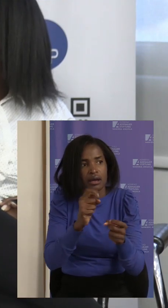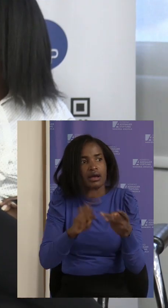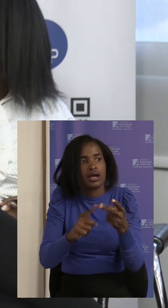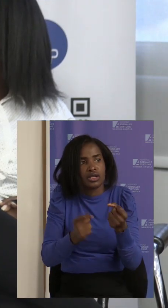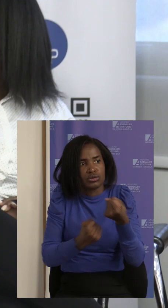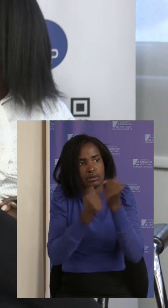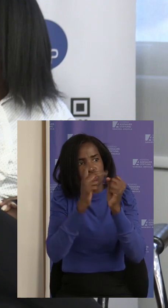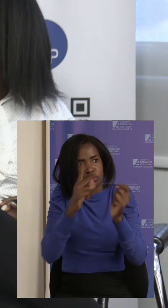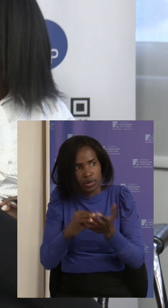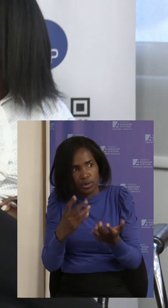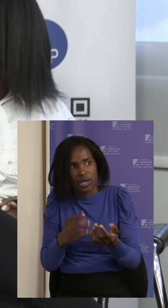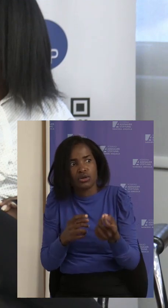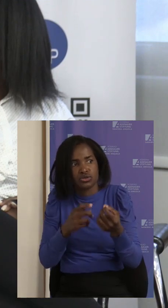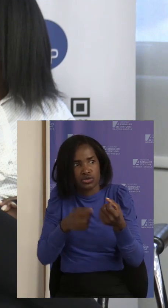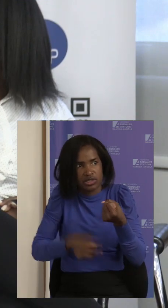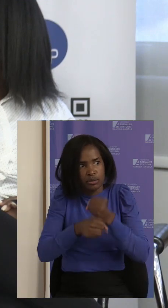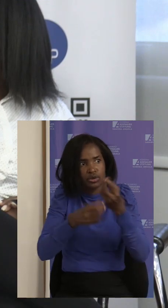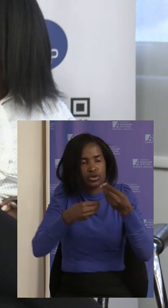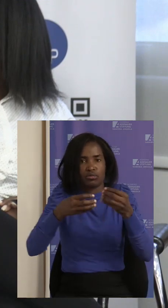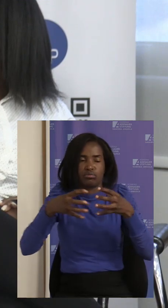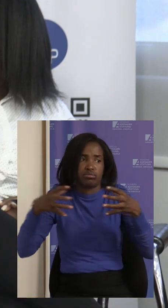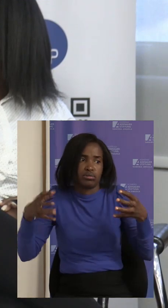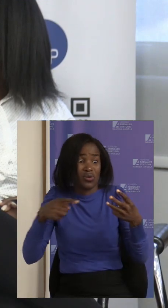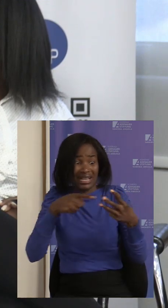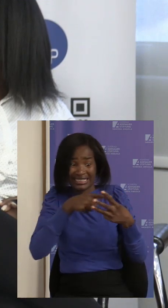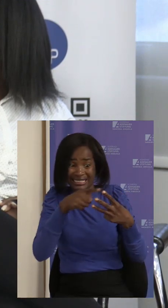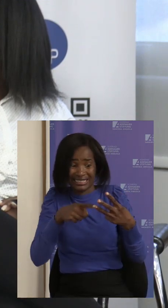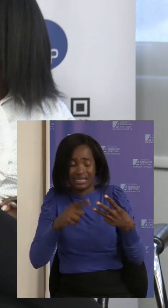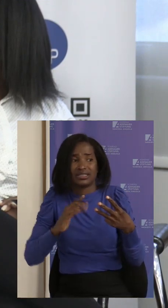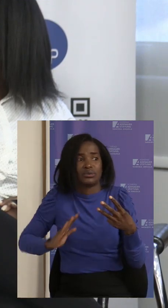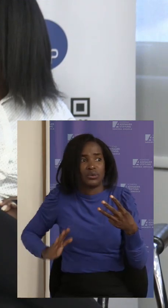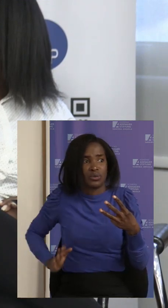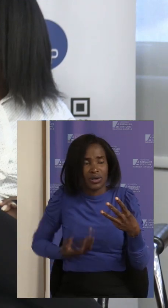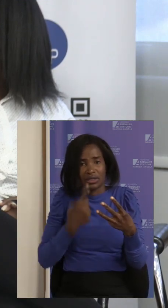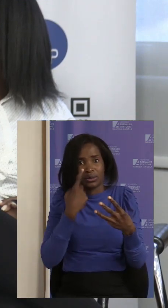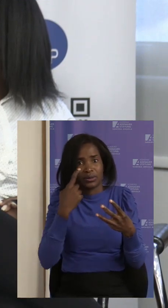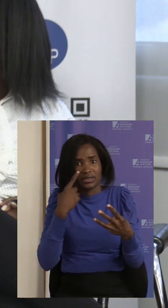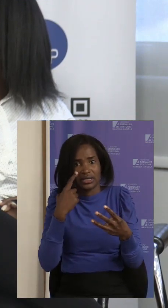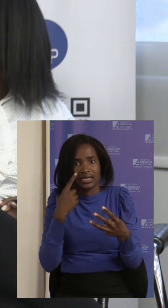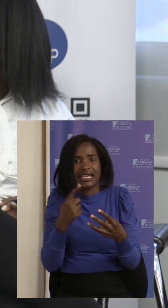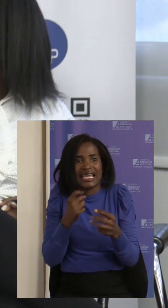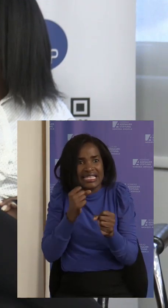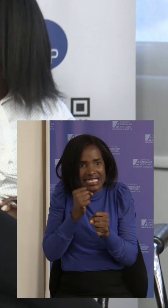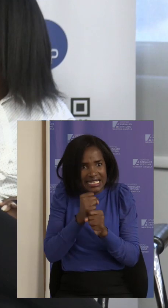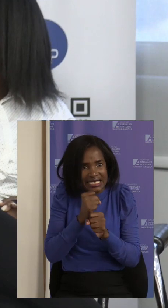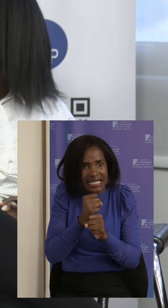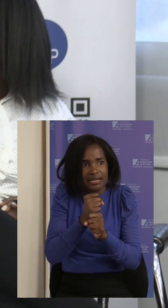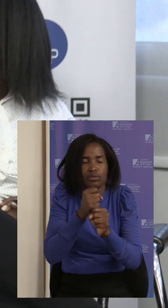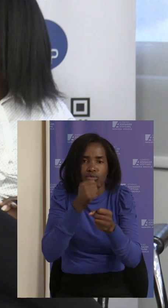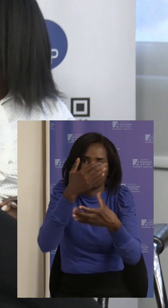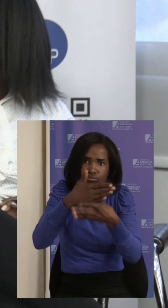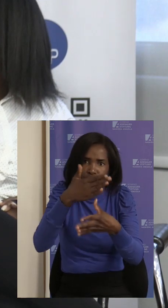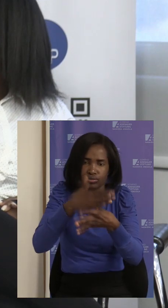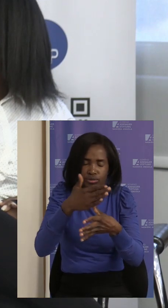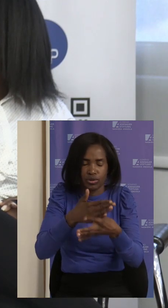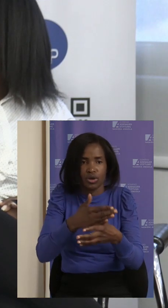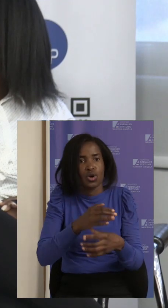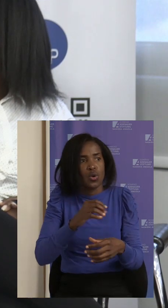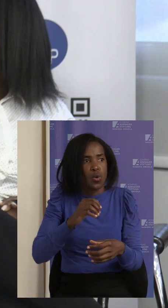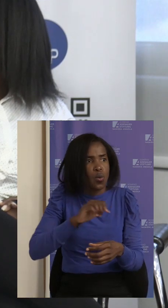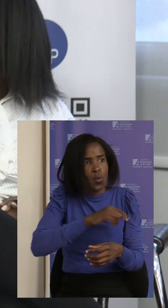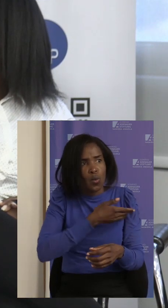and a pro-growth. Because this is what we all want. We want to see a sustainable effort. We all